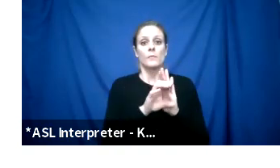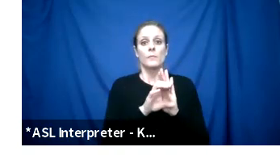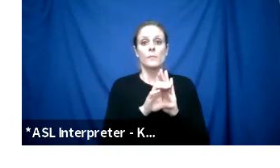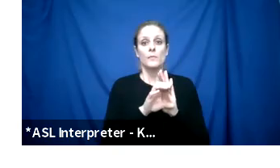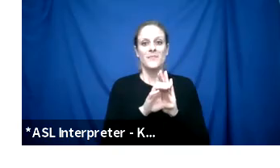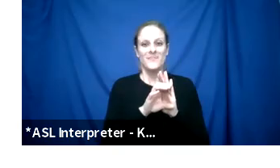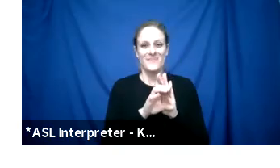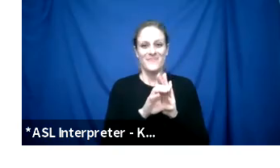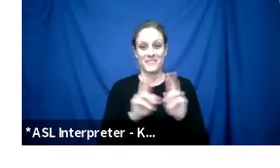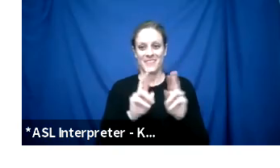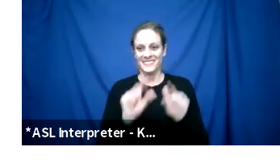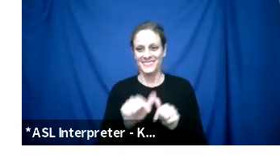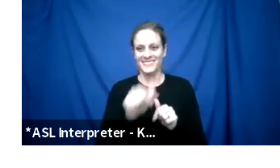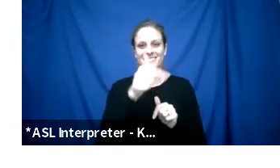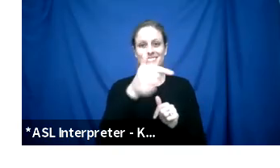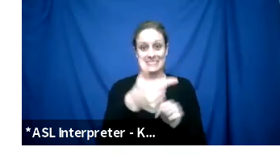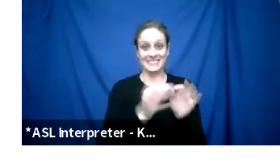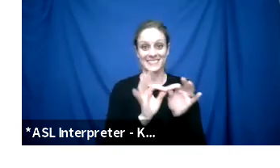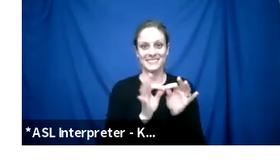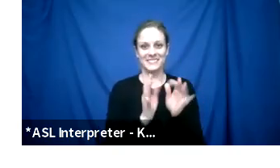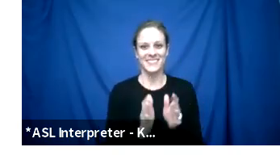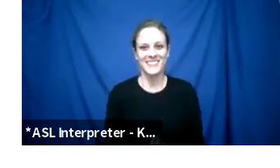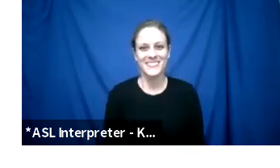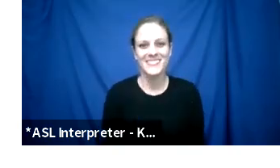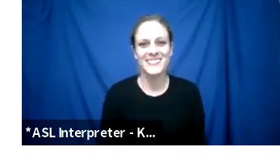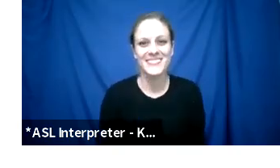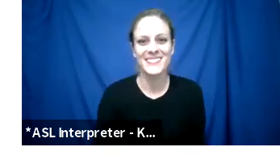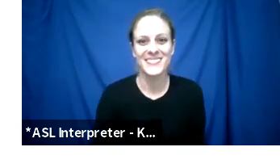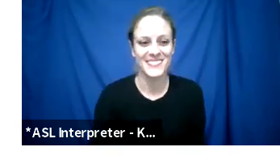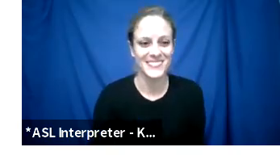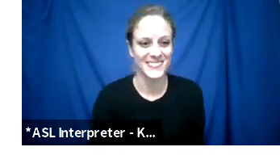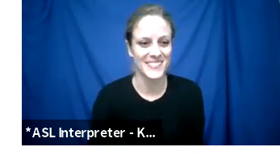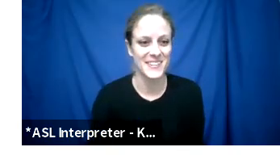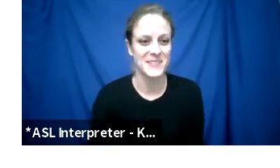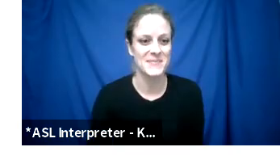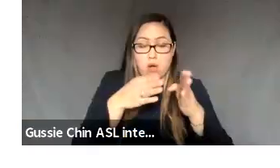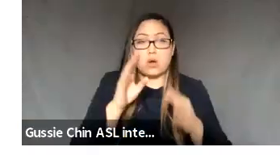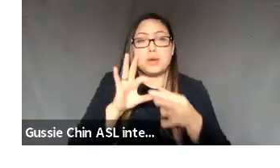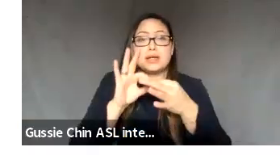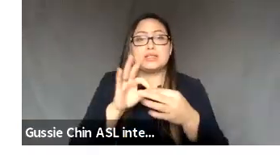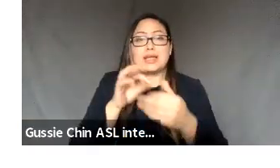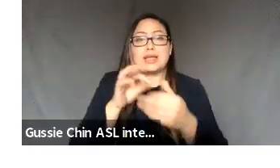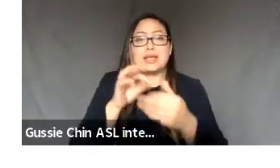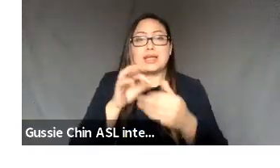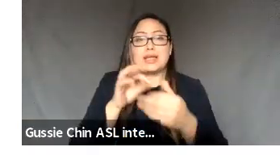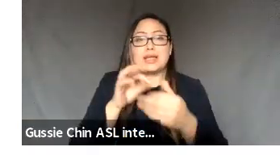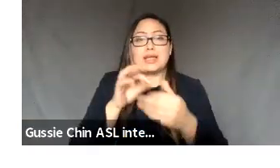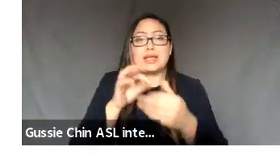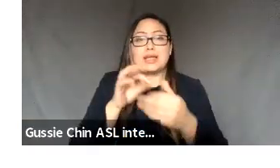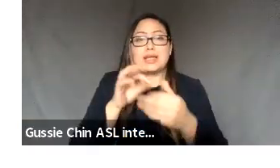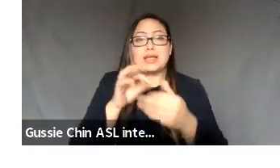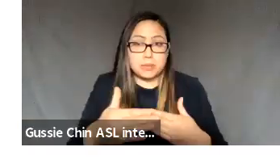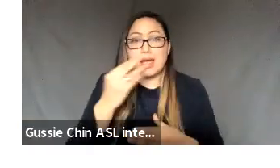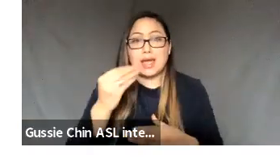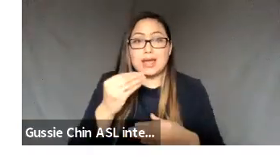are required. And then we say at least one accessible route, it must connect to each accessible room and space.